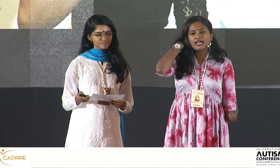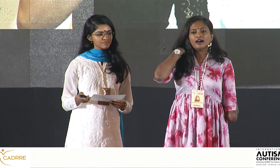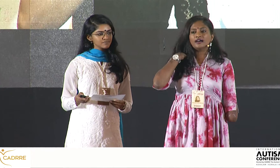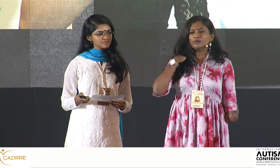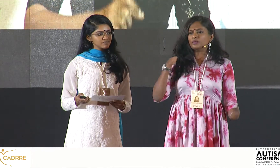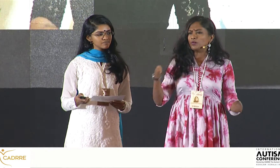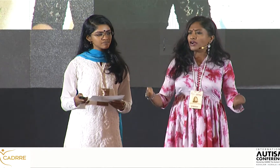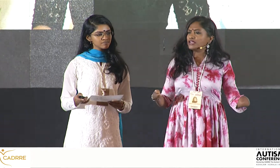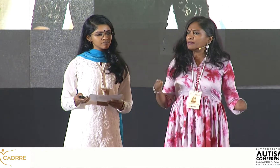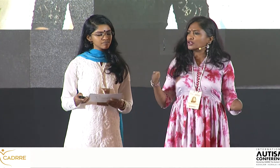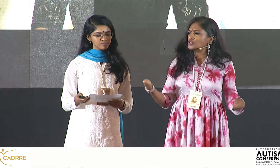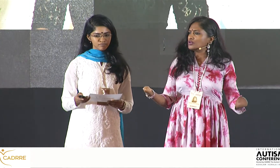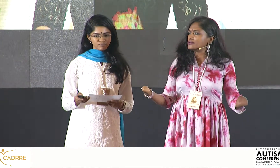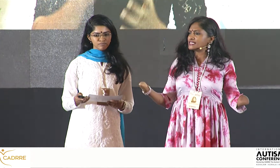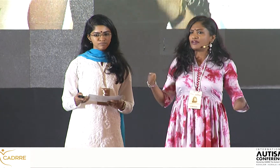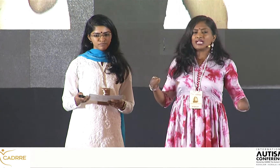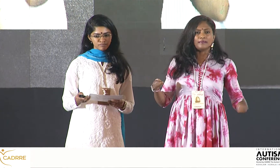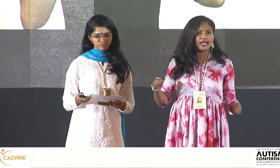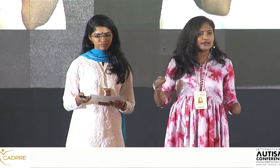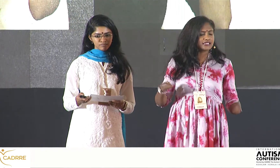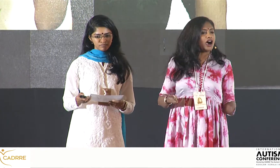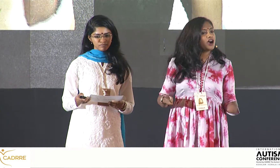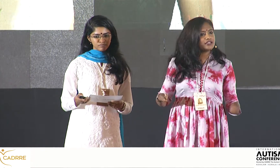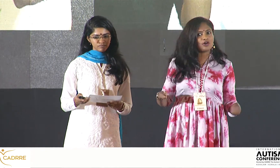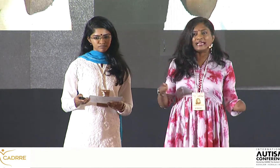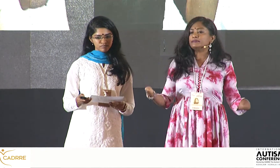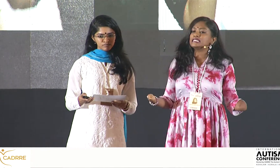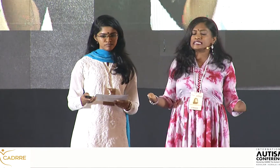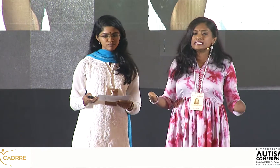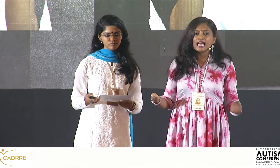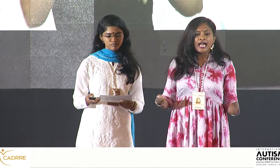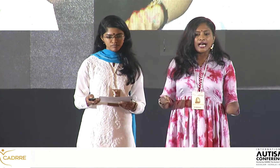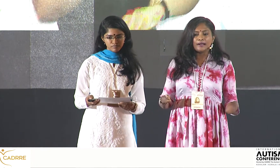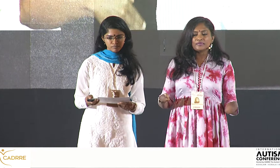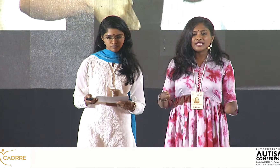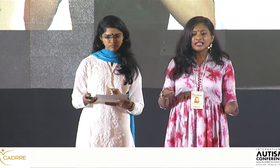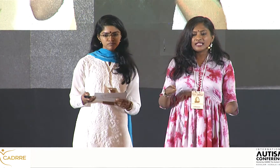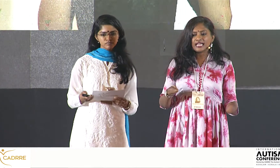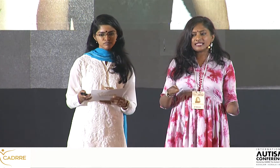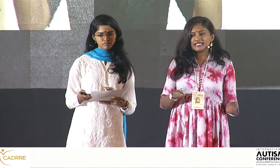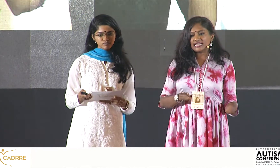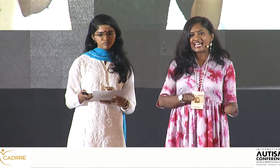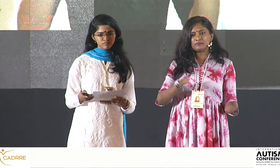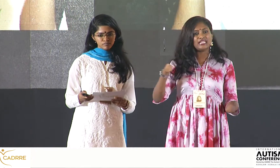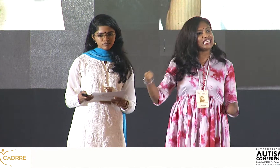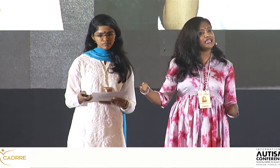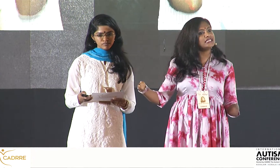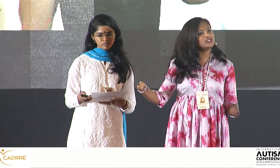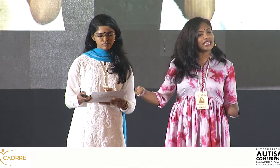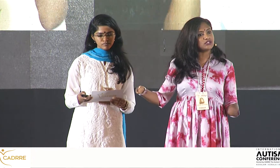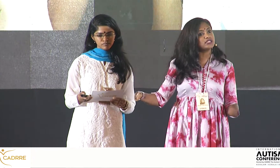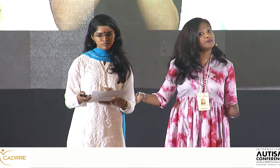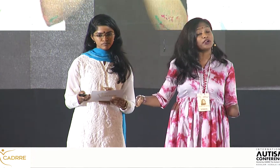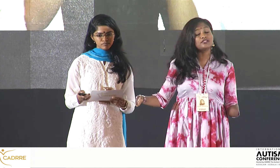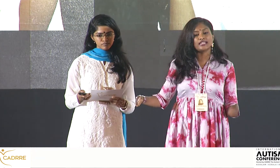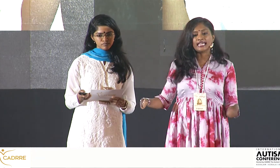really worried about you staring at my scars or my limblessness, it hasn't been easy to